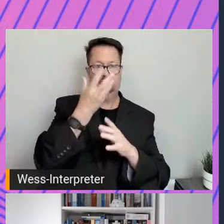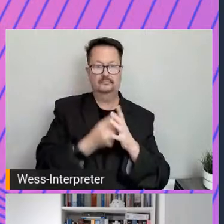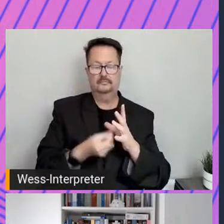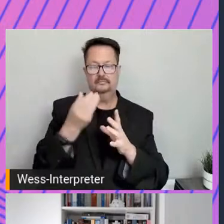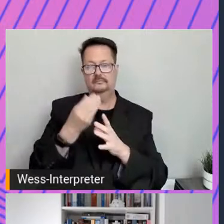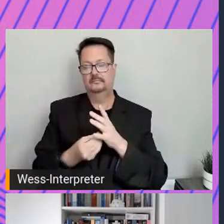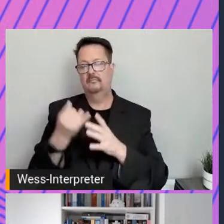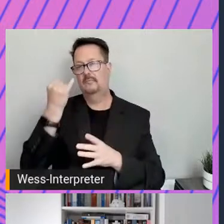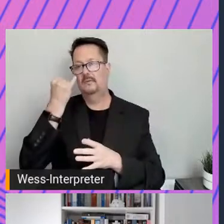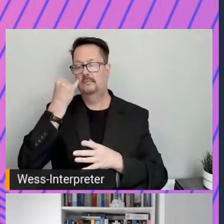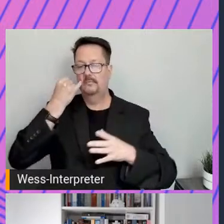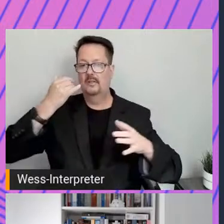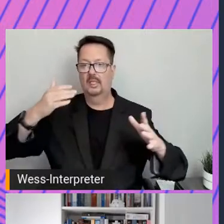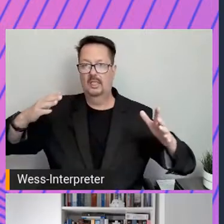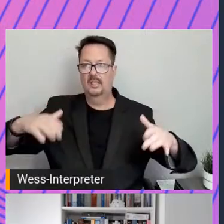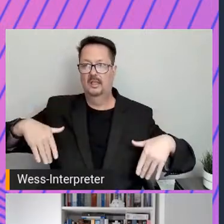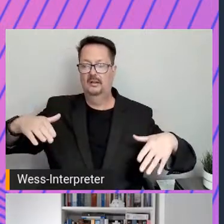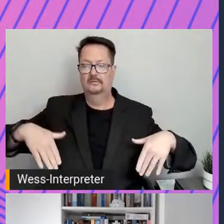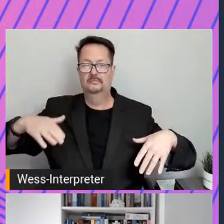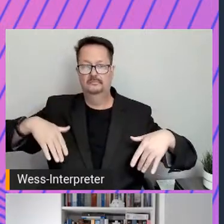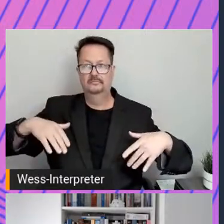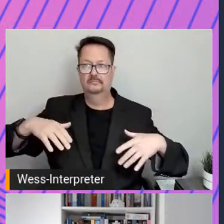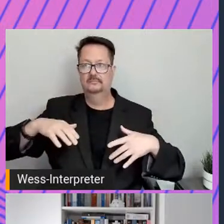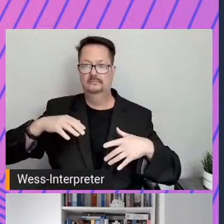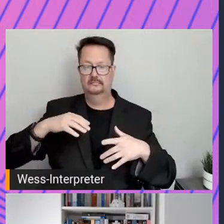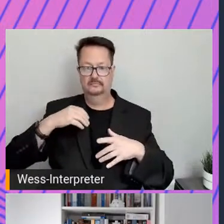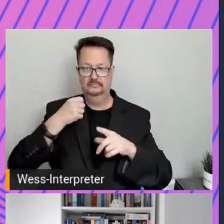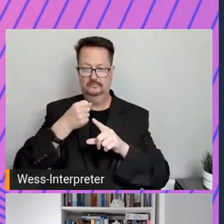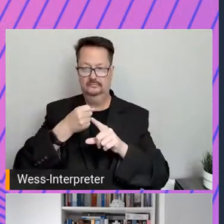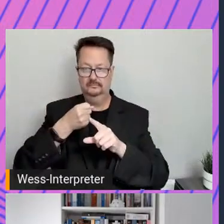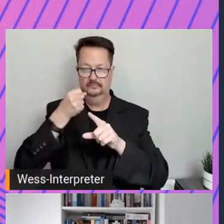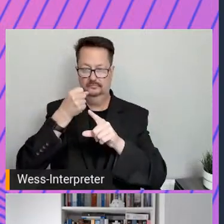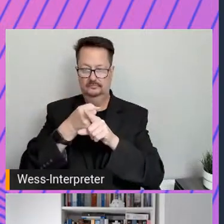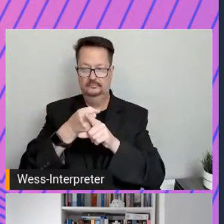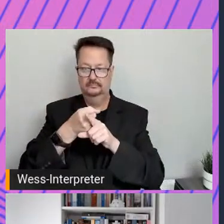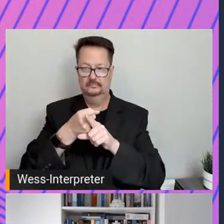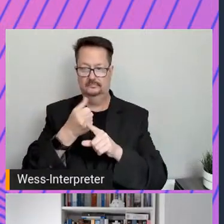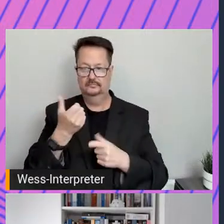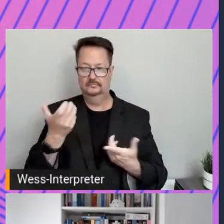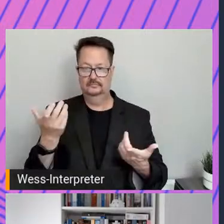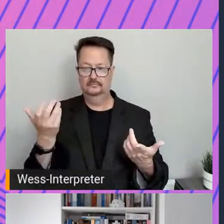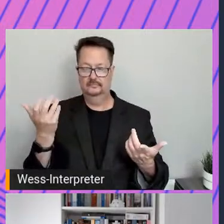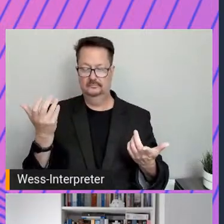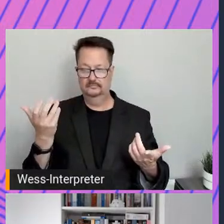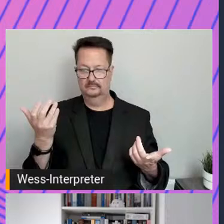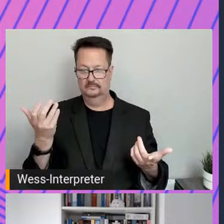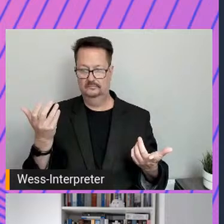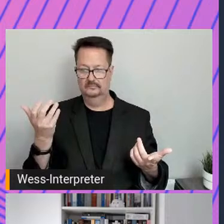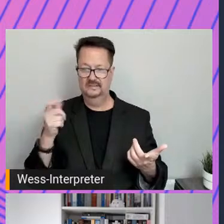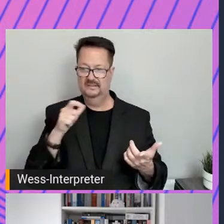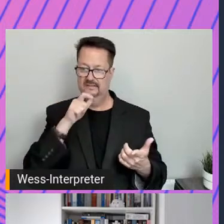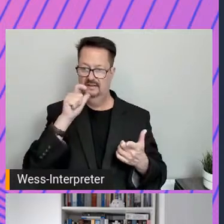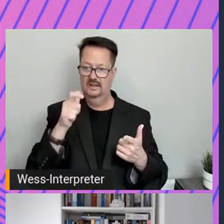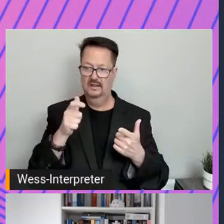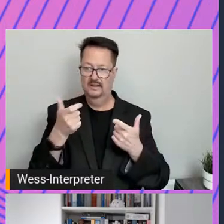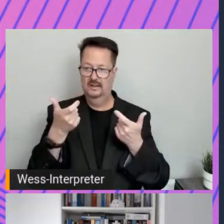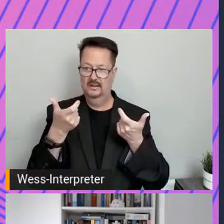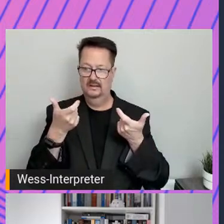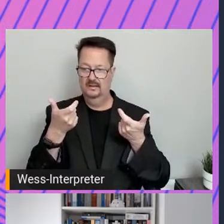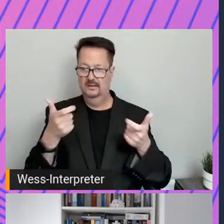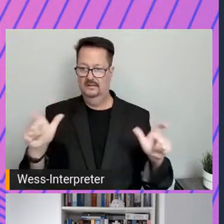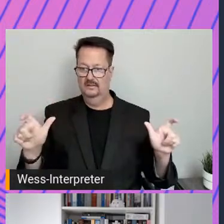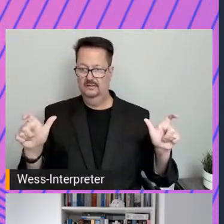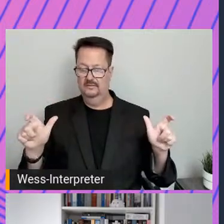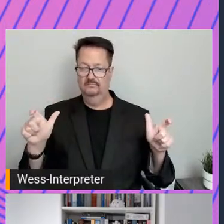say I haven't quite hit that product market fit yet for my application. There's not a huge amount of usage. And